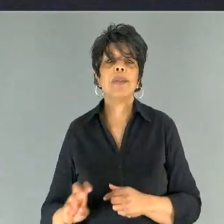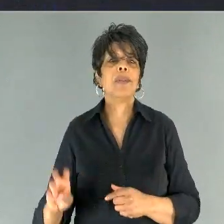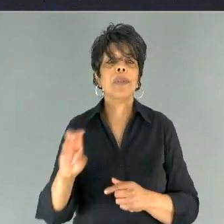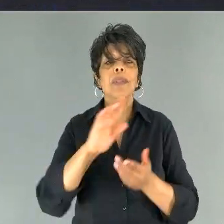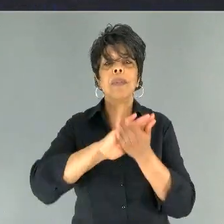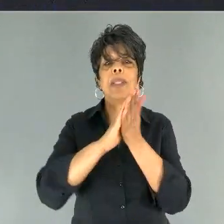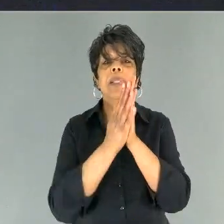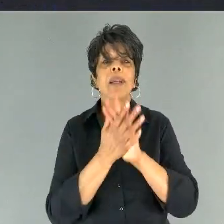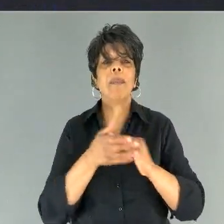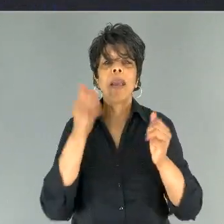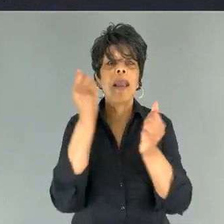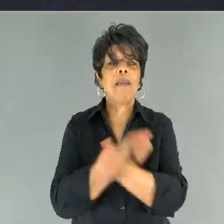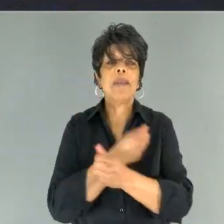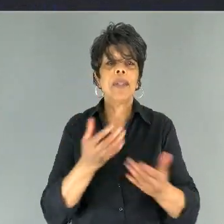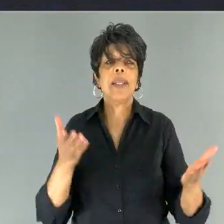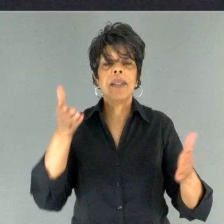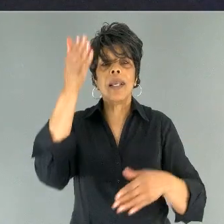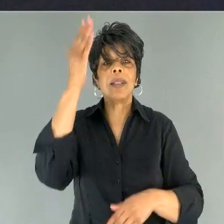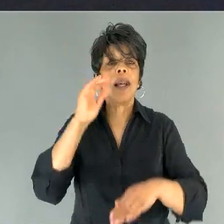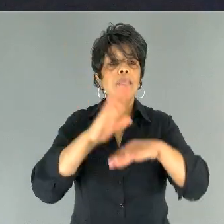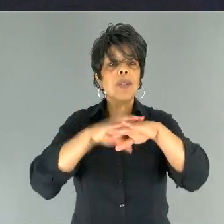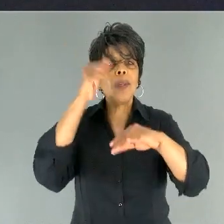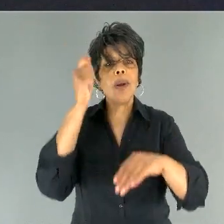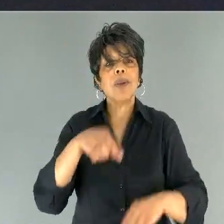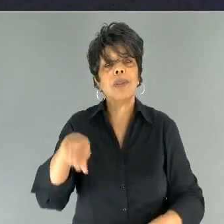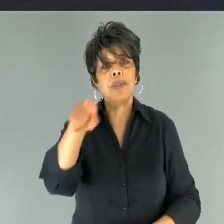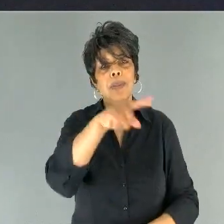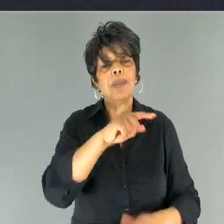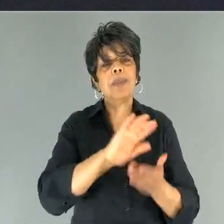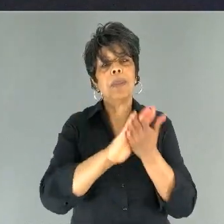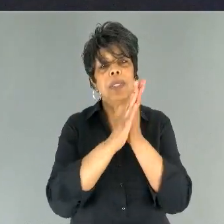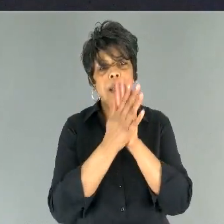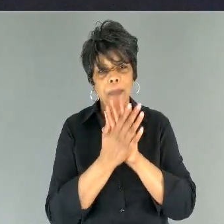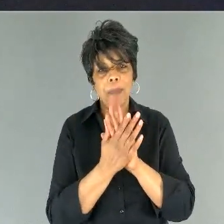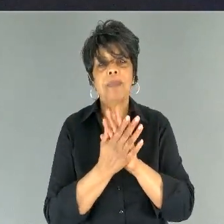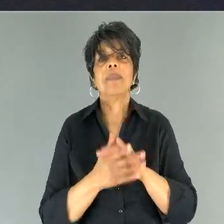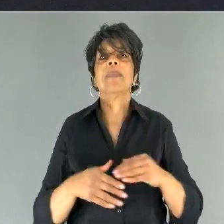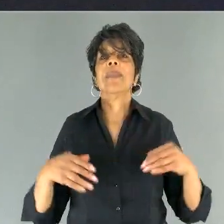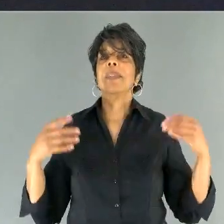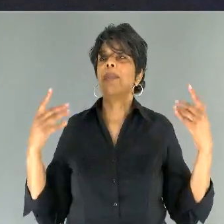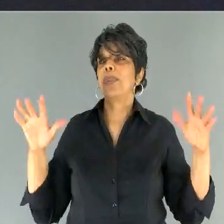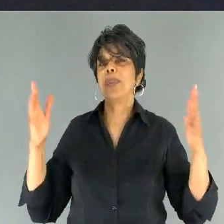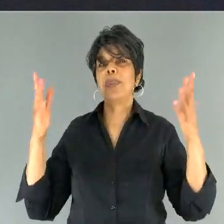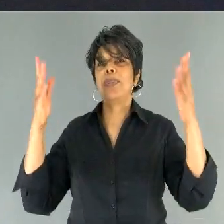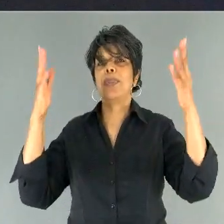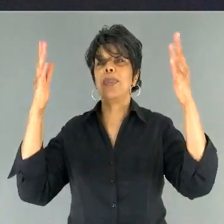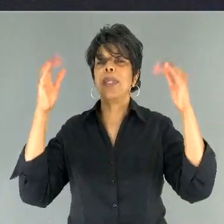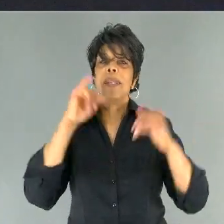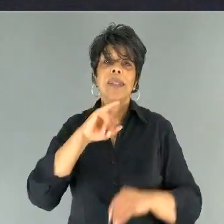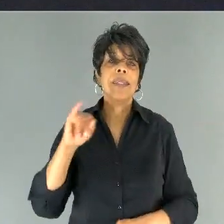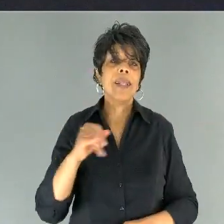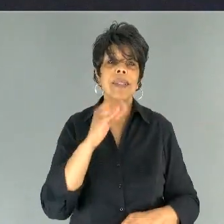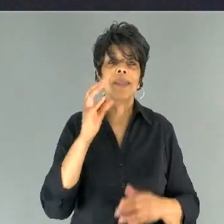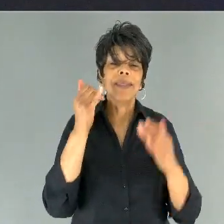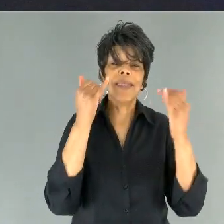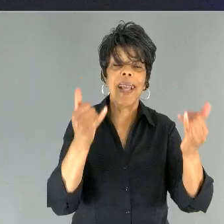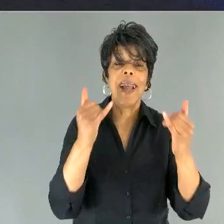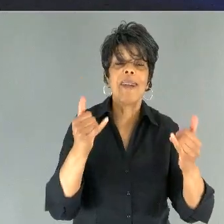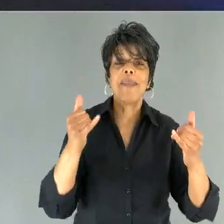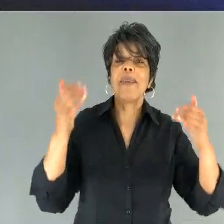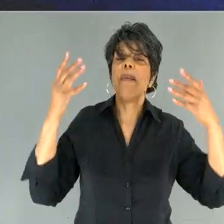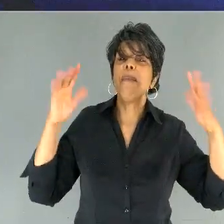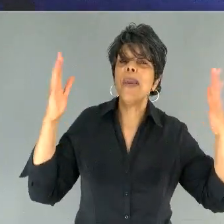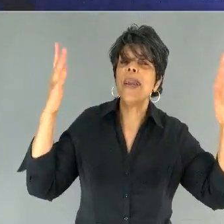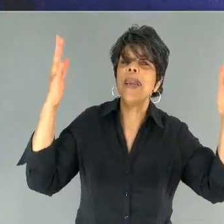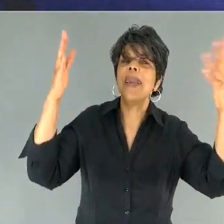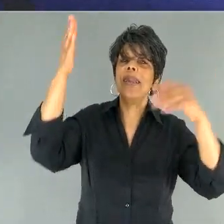you to be. Jubilee, can you put your hands together for these? No, come on. All of heaven, this